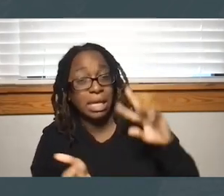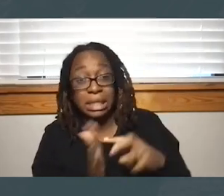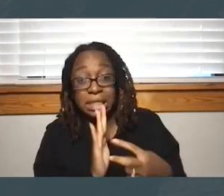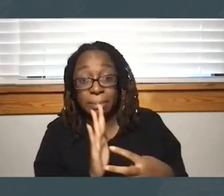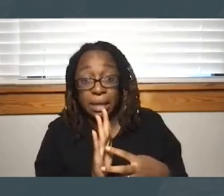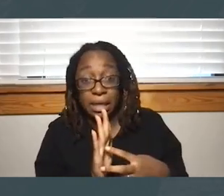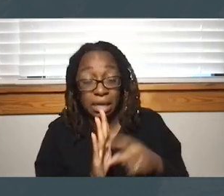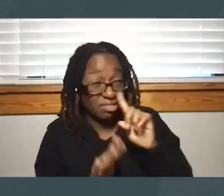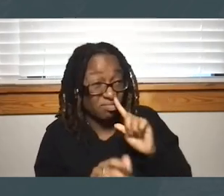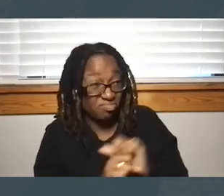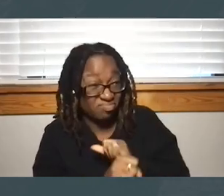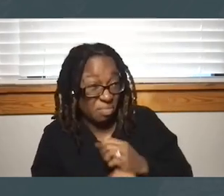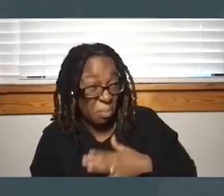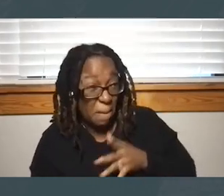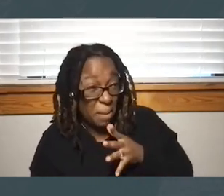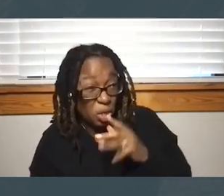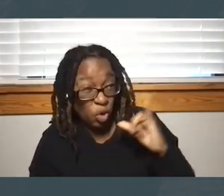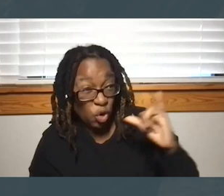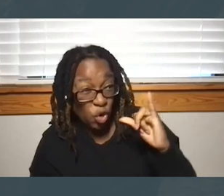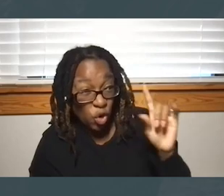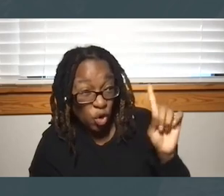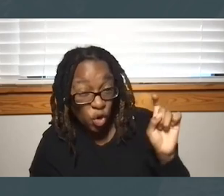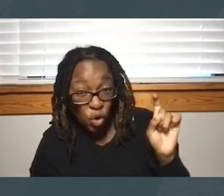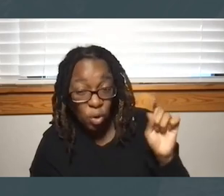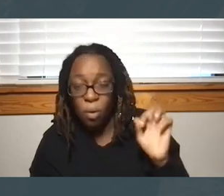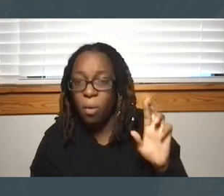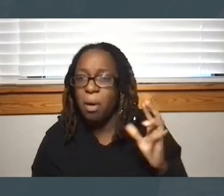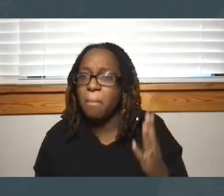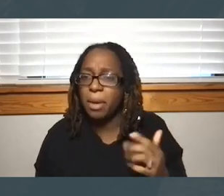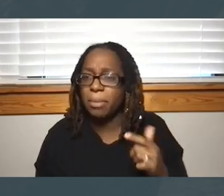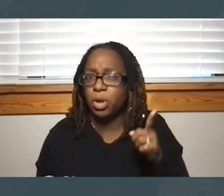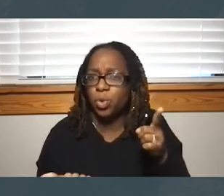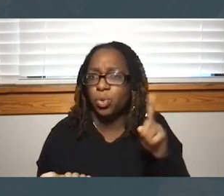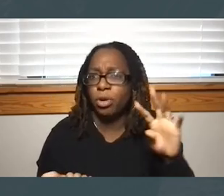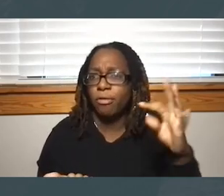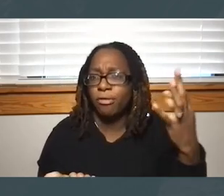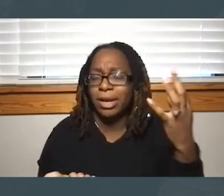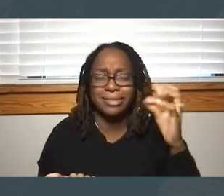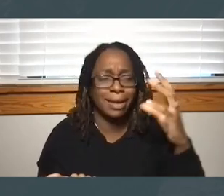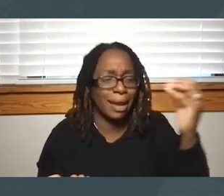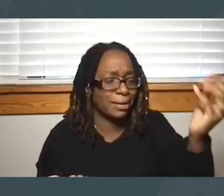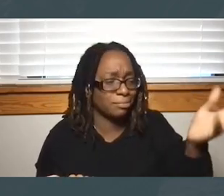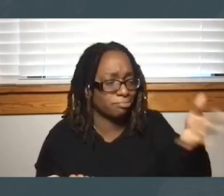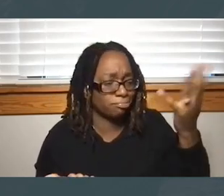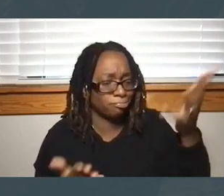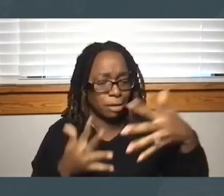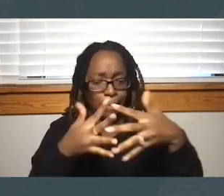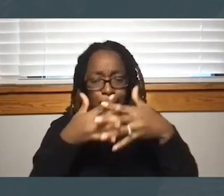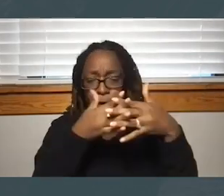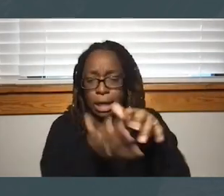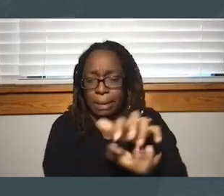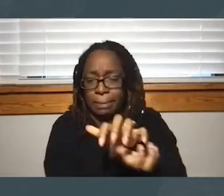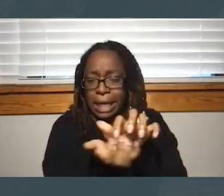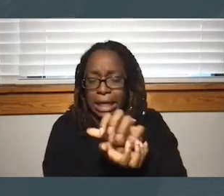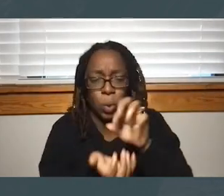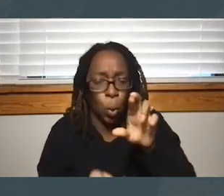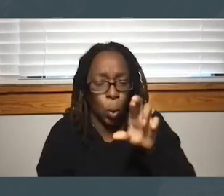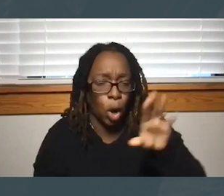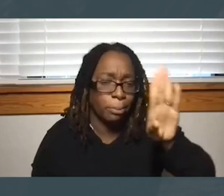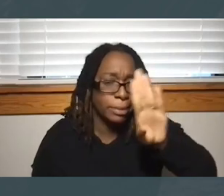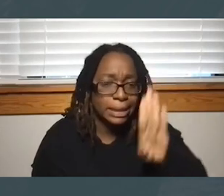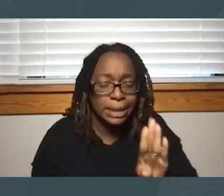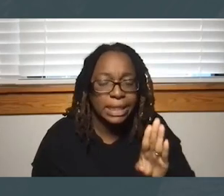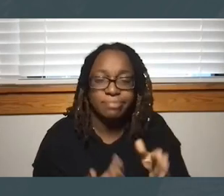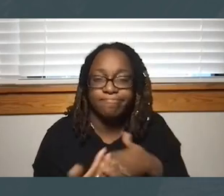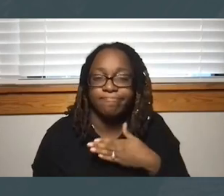mother, or are you, I don't know, French and American or, you know, Brazilian? This